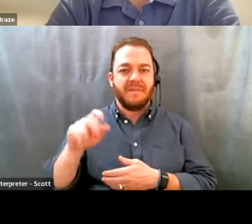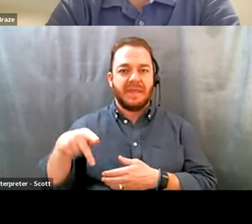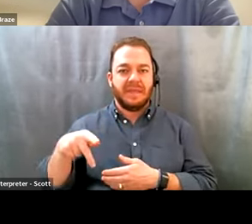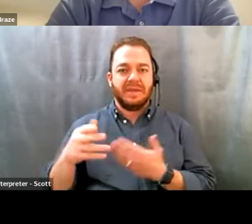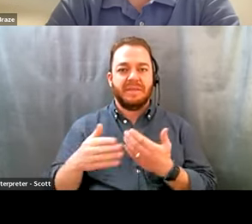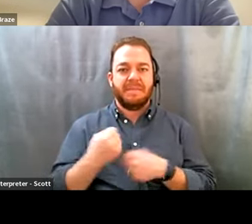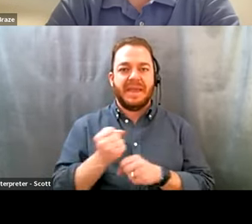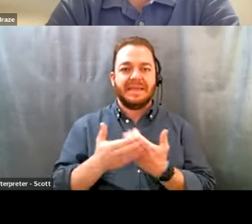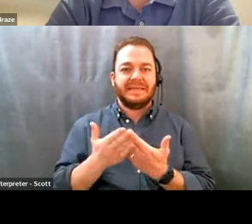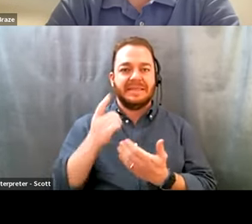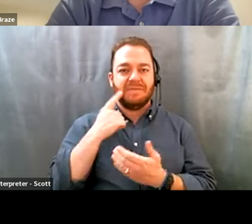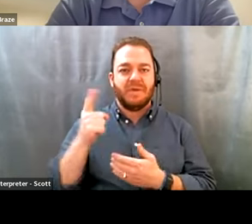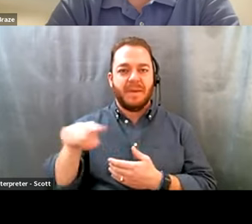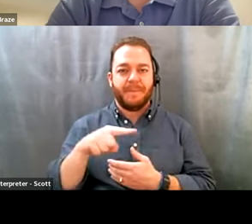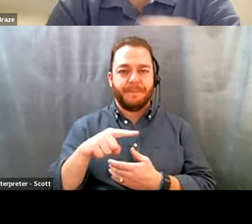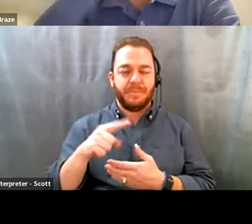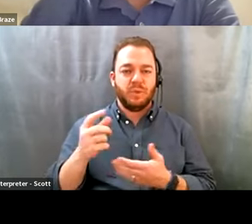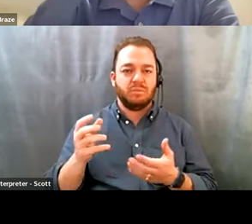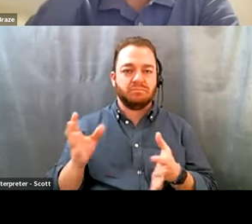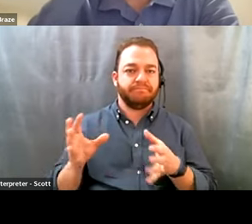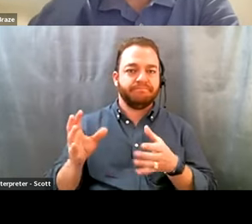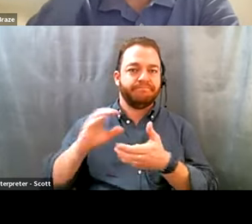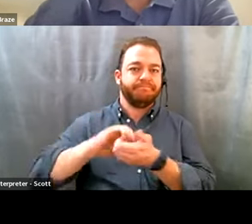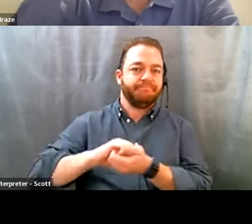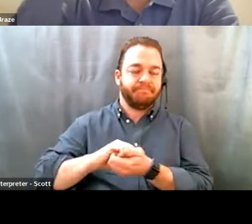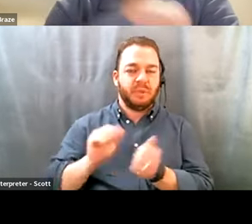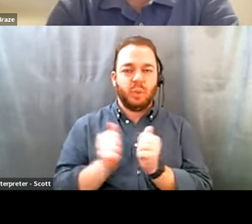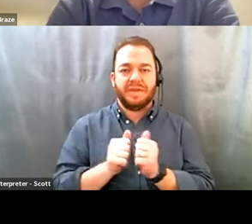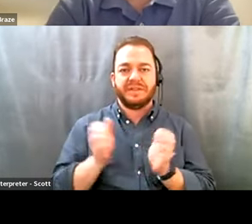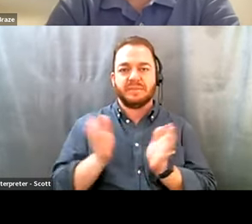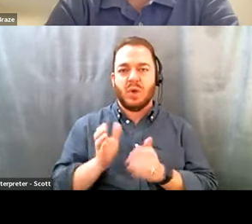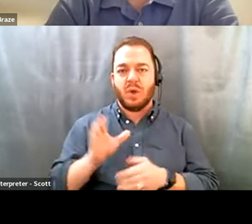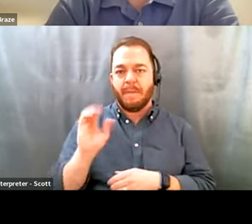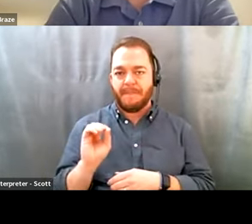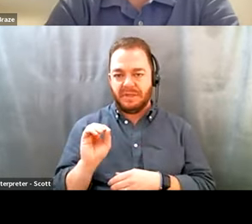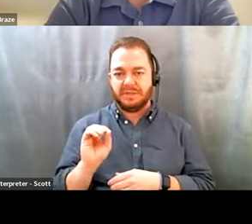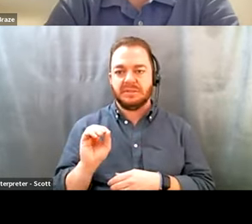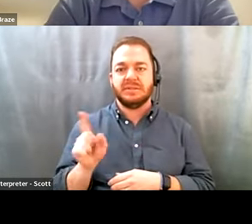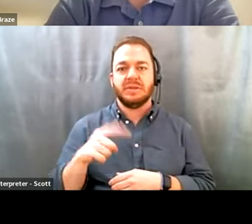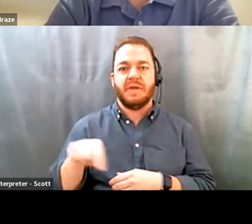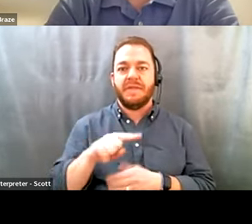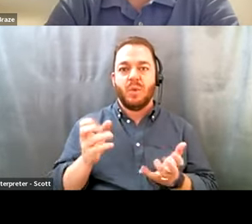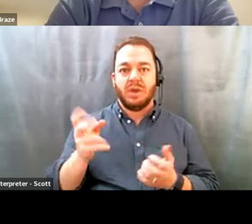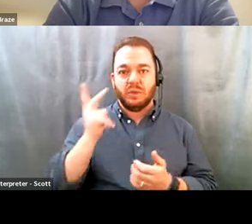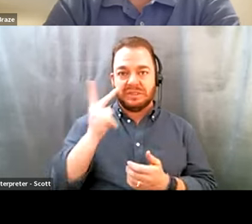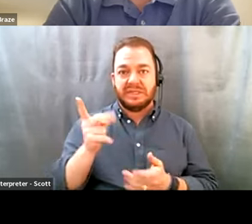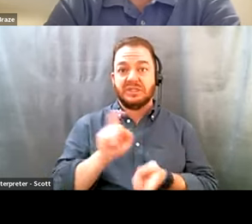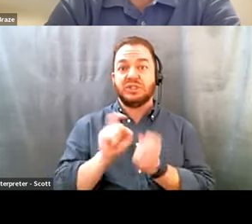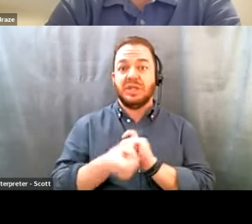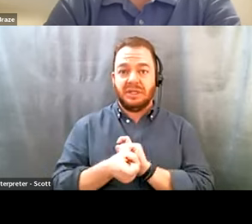to joint venture with minority or smaller companies. And they would like to see that